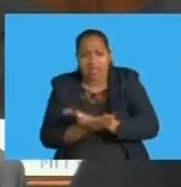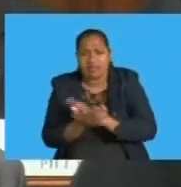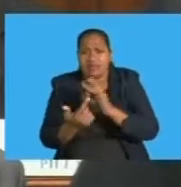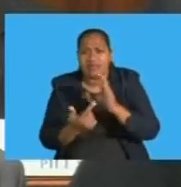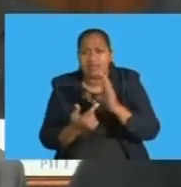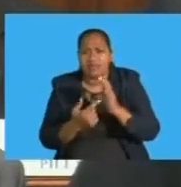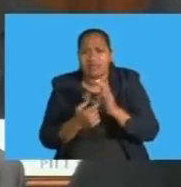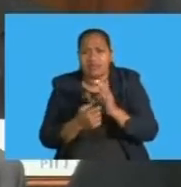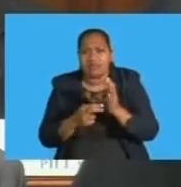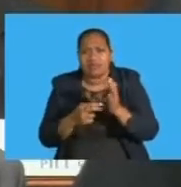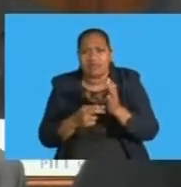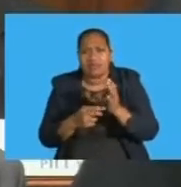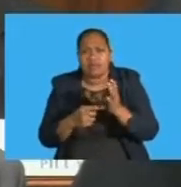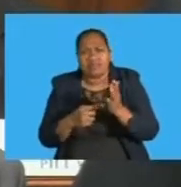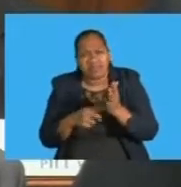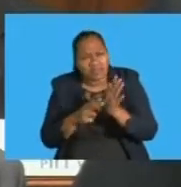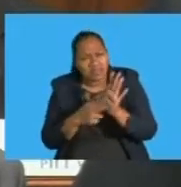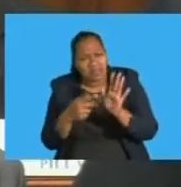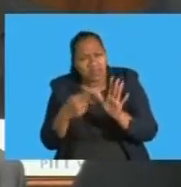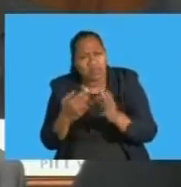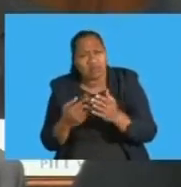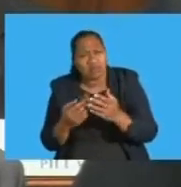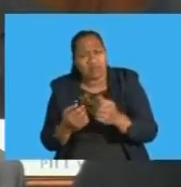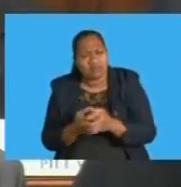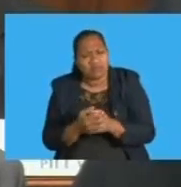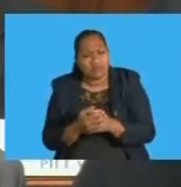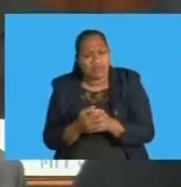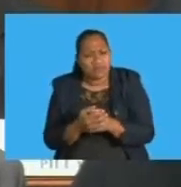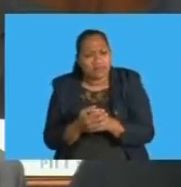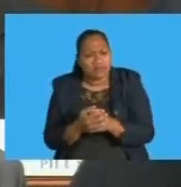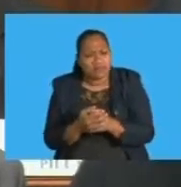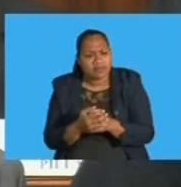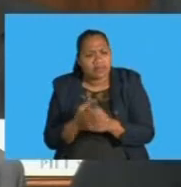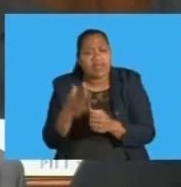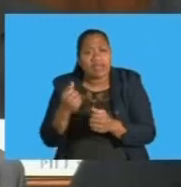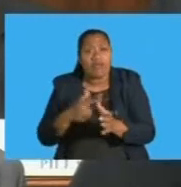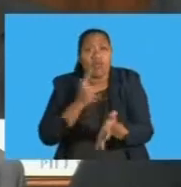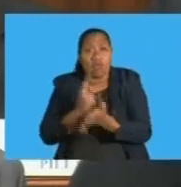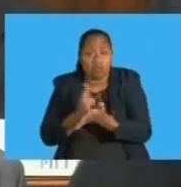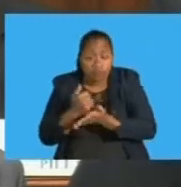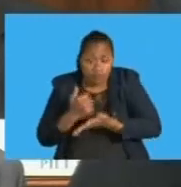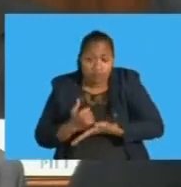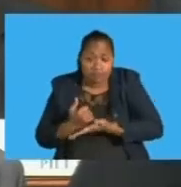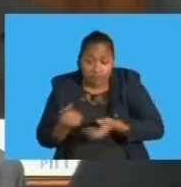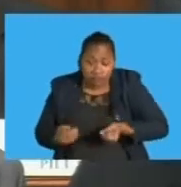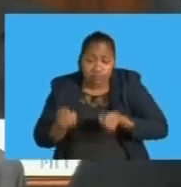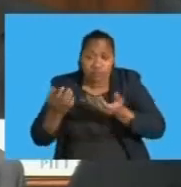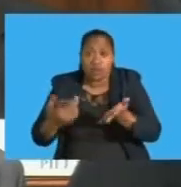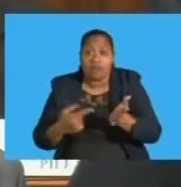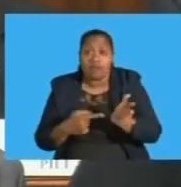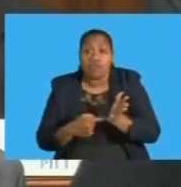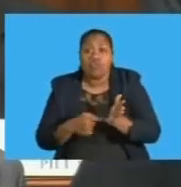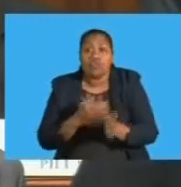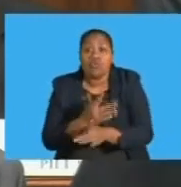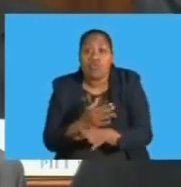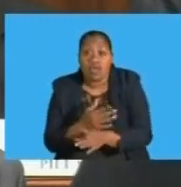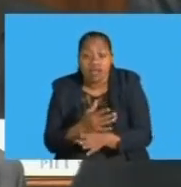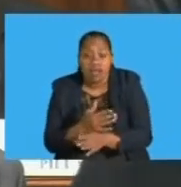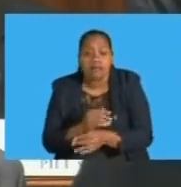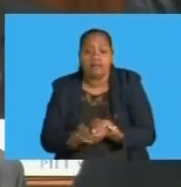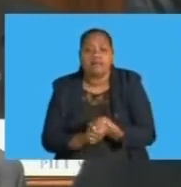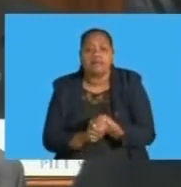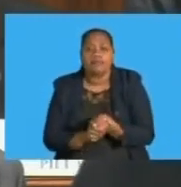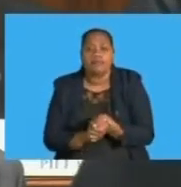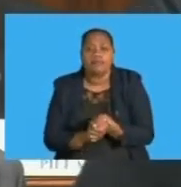Agreement. They have vast EEZ and a lot of supply of tuna. We're working closely with the Ministry of